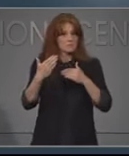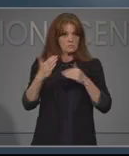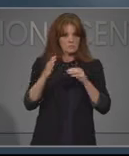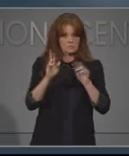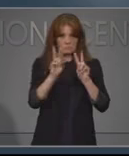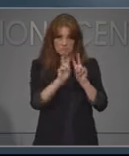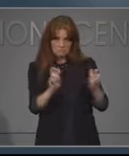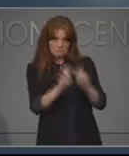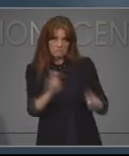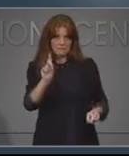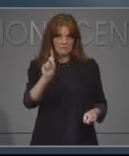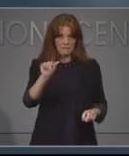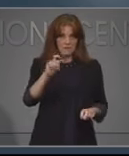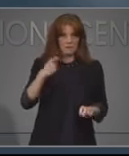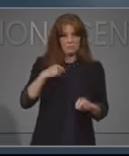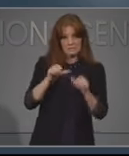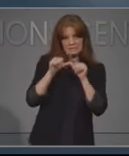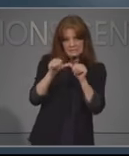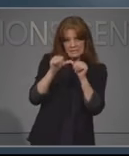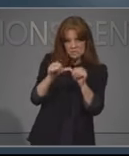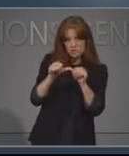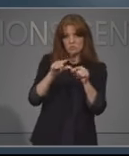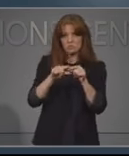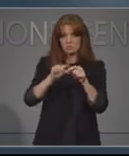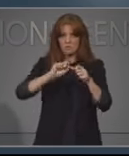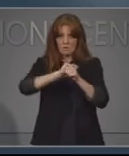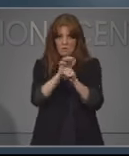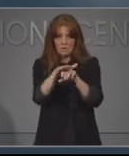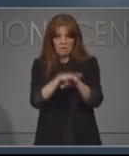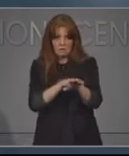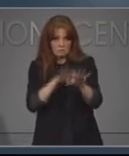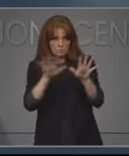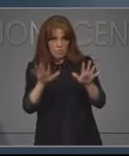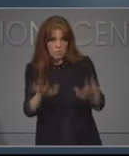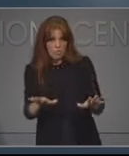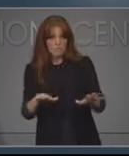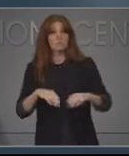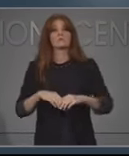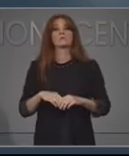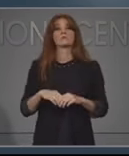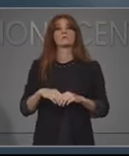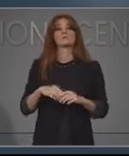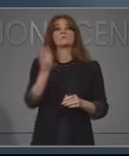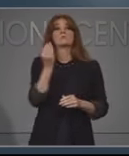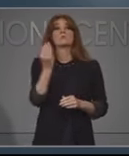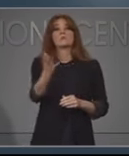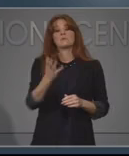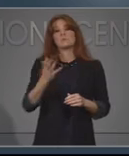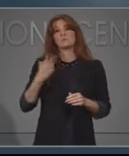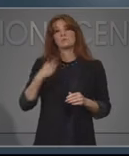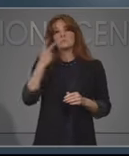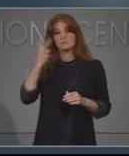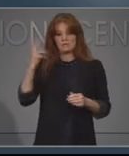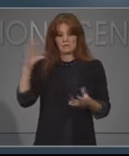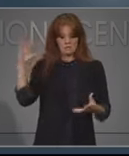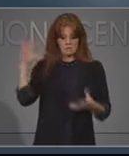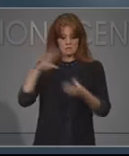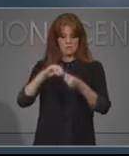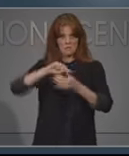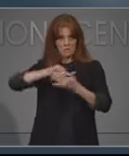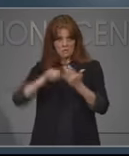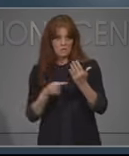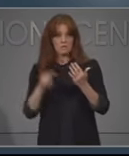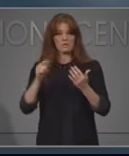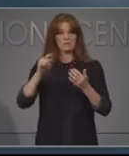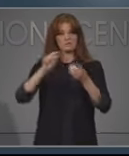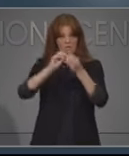as we make sure to continue to slow the spread of the virus. As a reminder, we look at a combination of trends